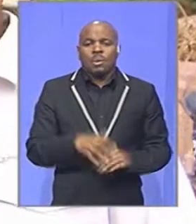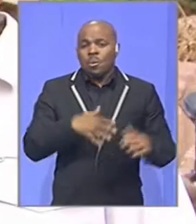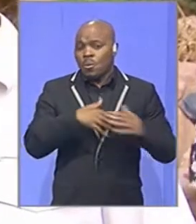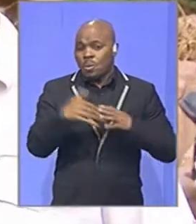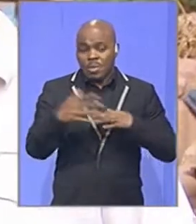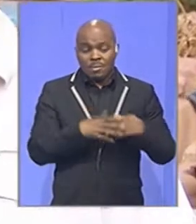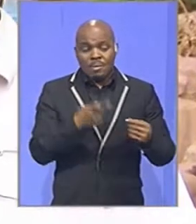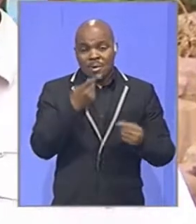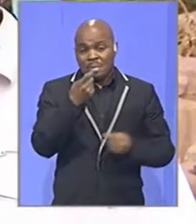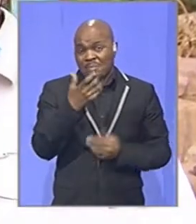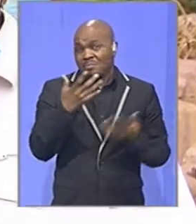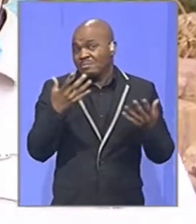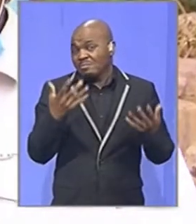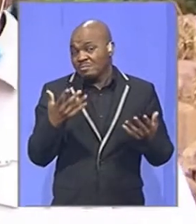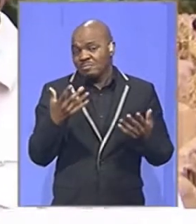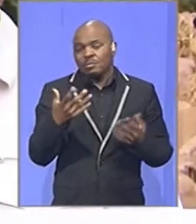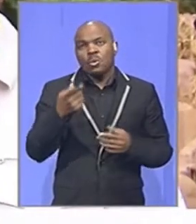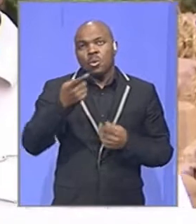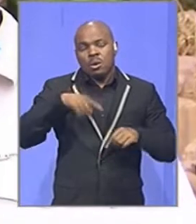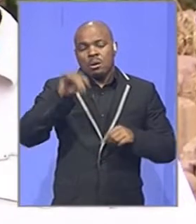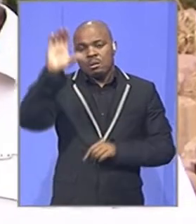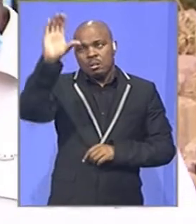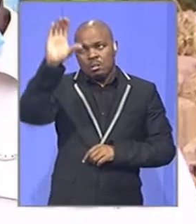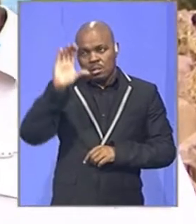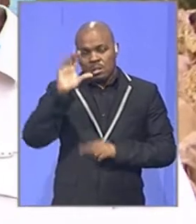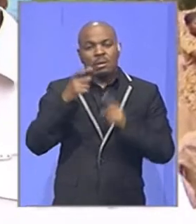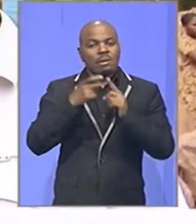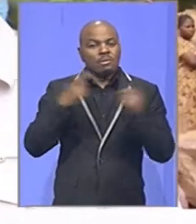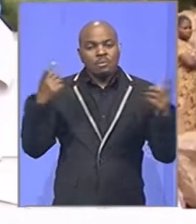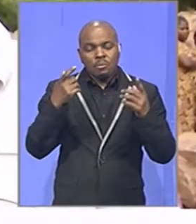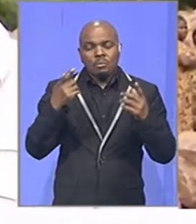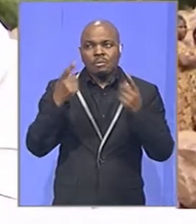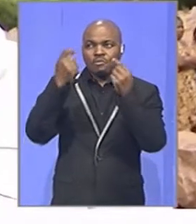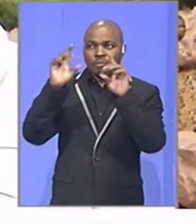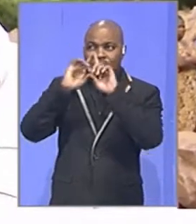that we get from Treasury or from whatever